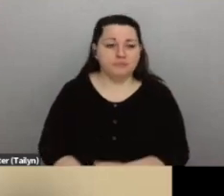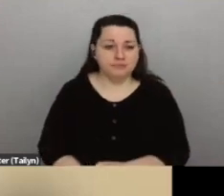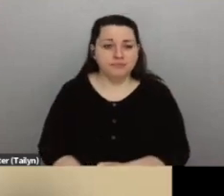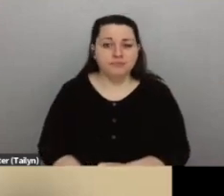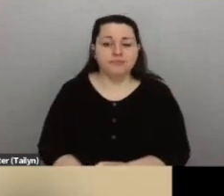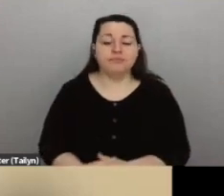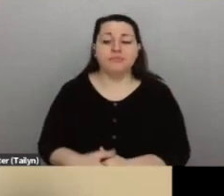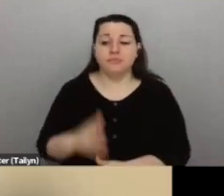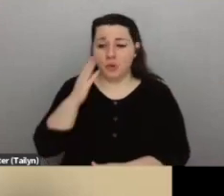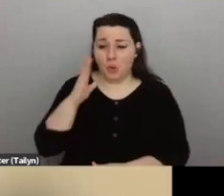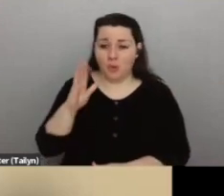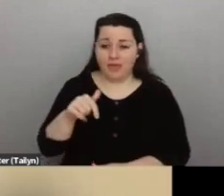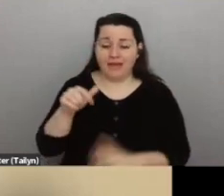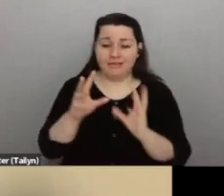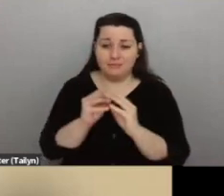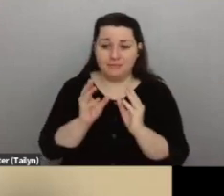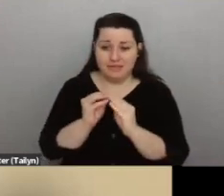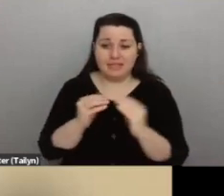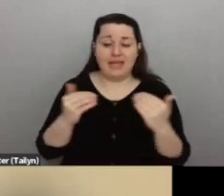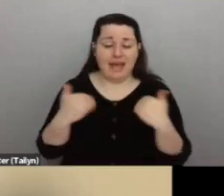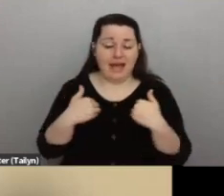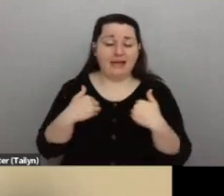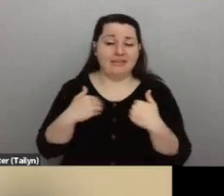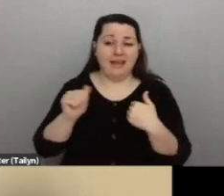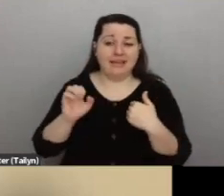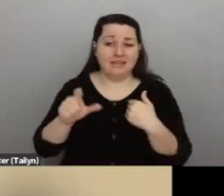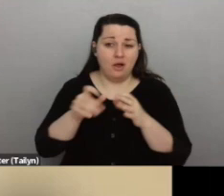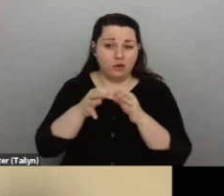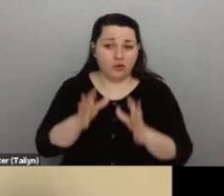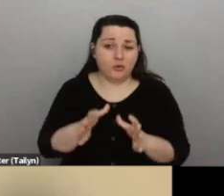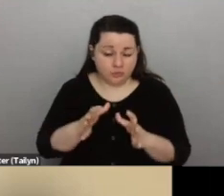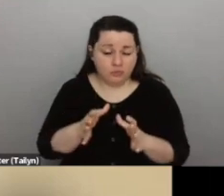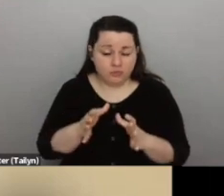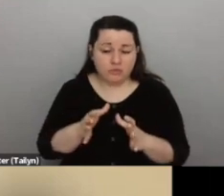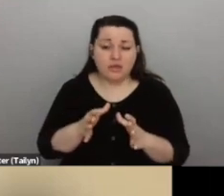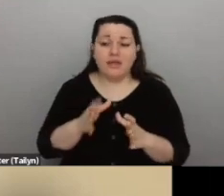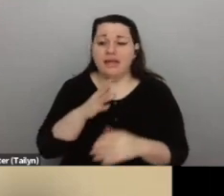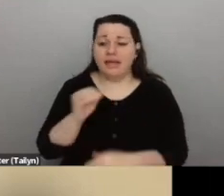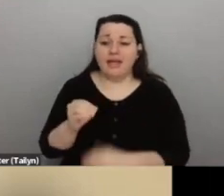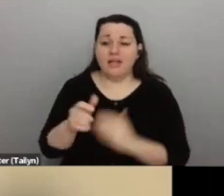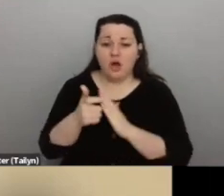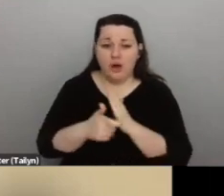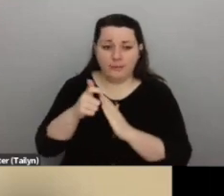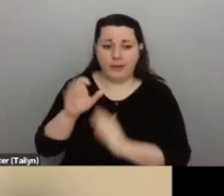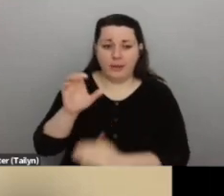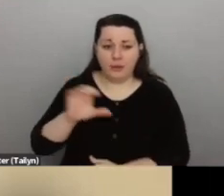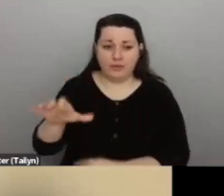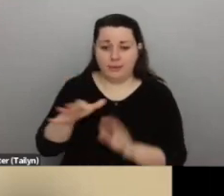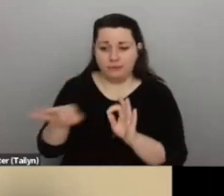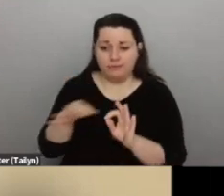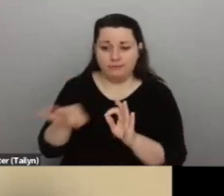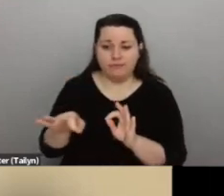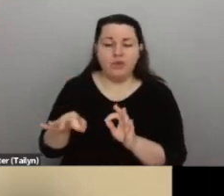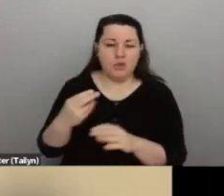want to note that this meeting includes live ASL interpretation, as well as automatic closed captions via Zoom.